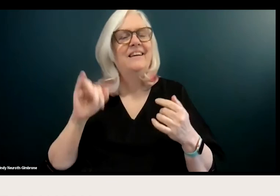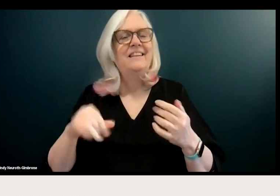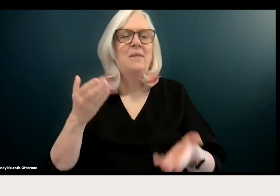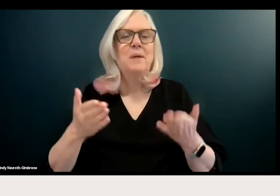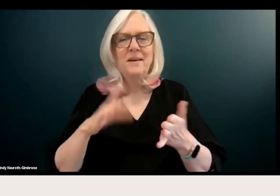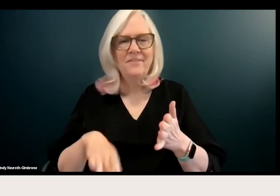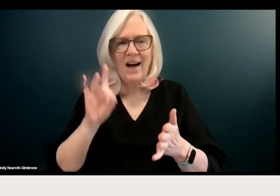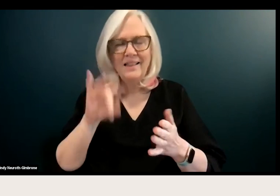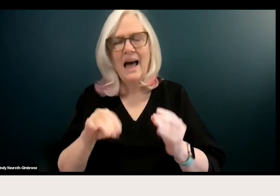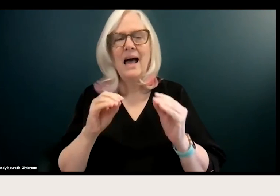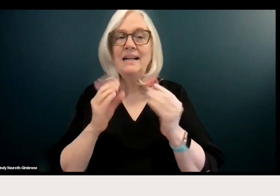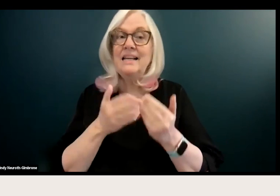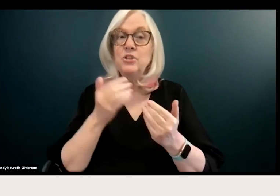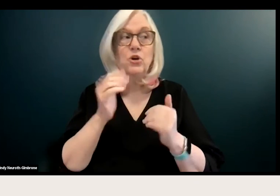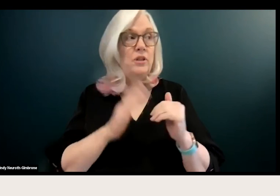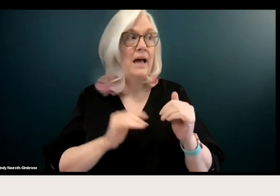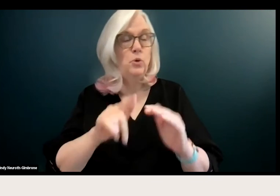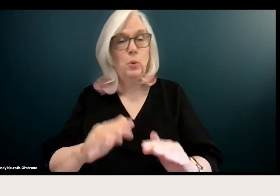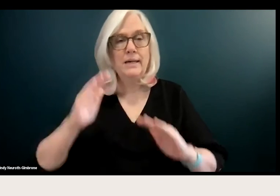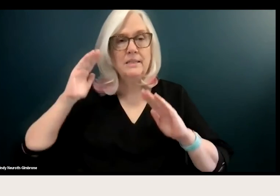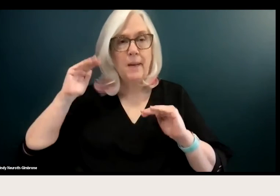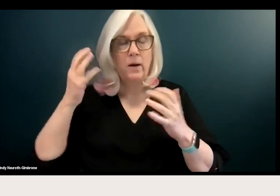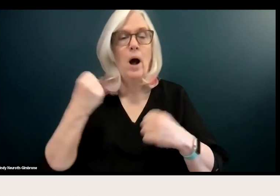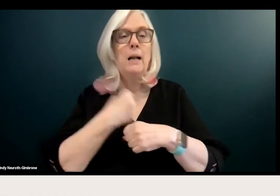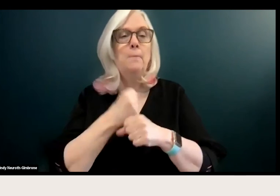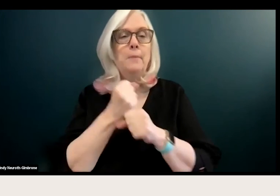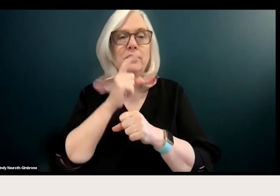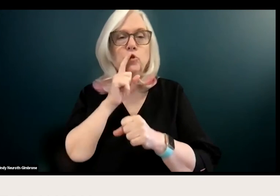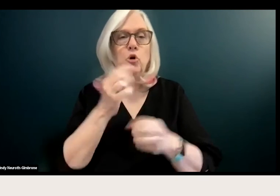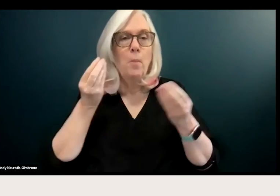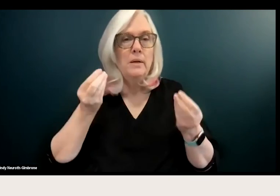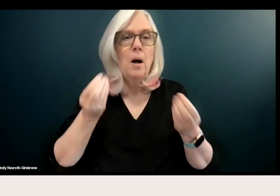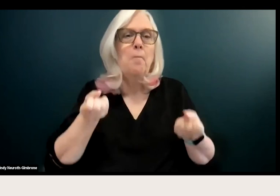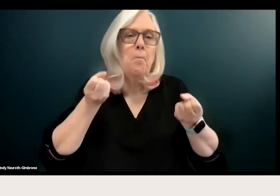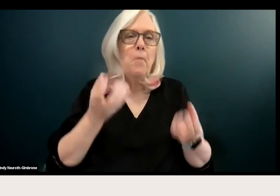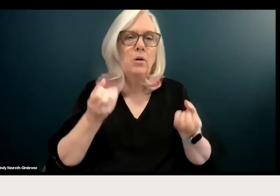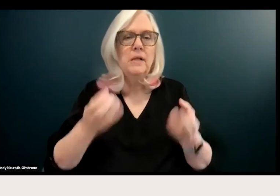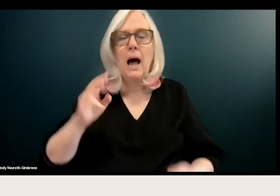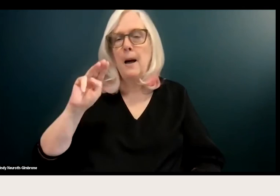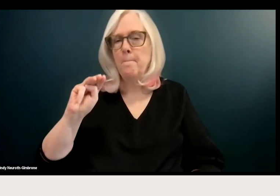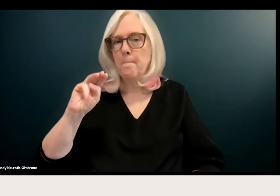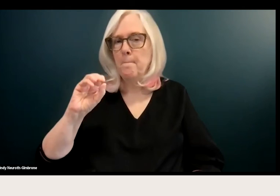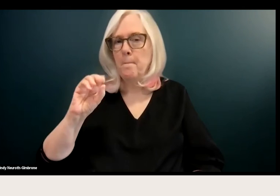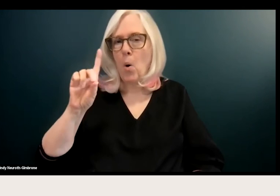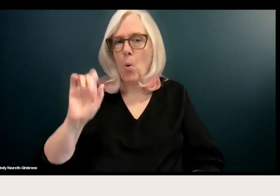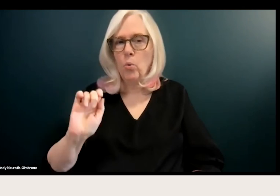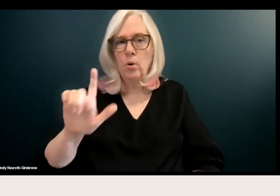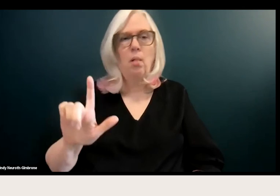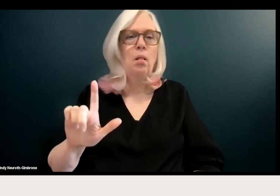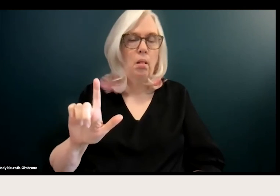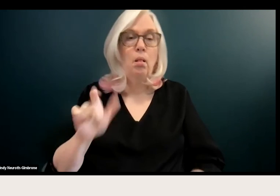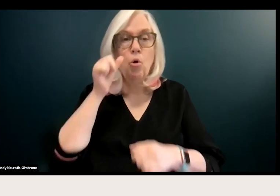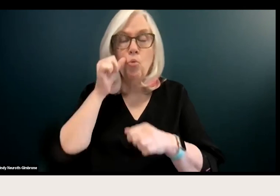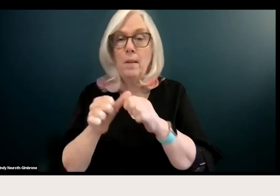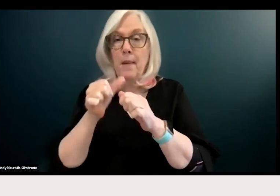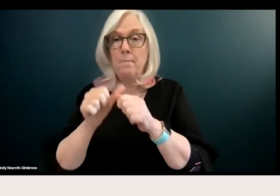will. You want to ensure that your materials that you provide are multimodal. We've said this a bunch. Remember that beyond language barriers, any